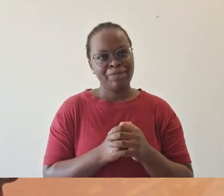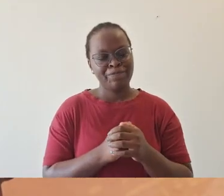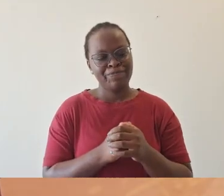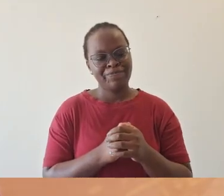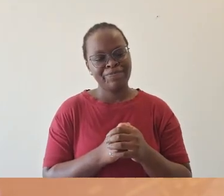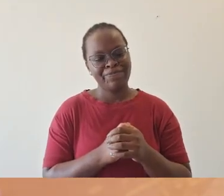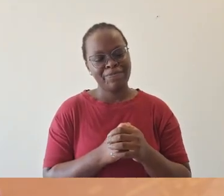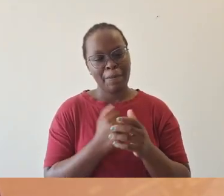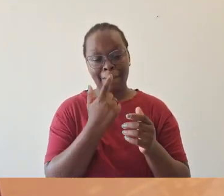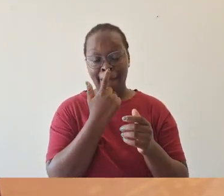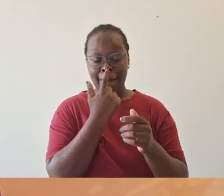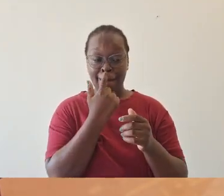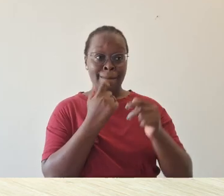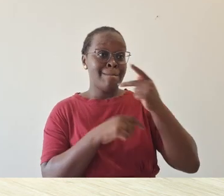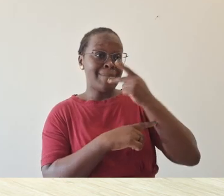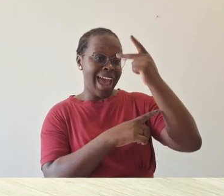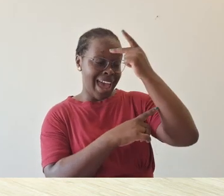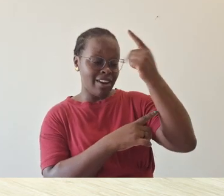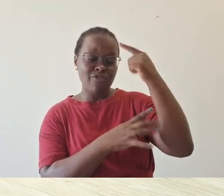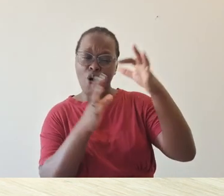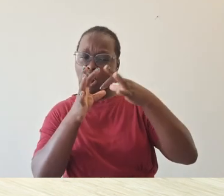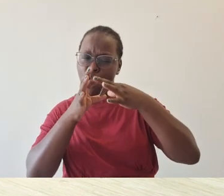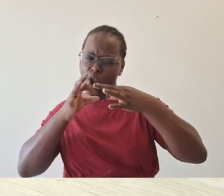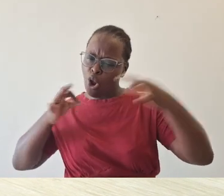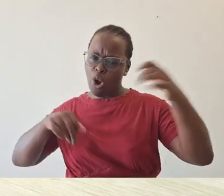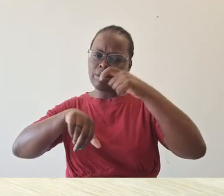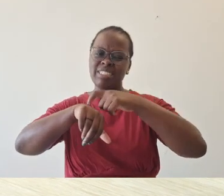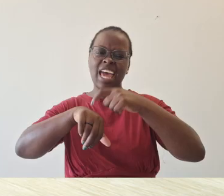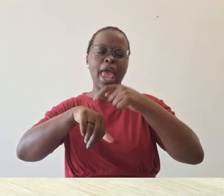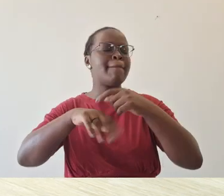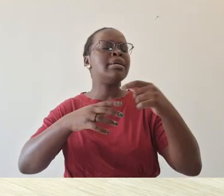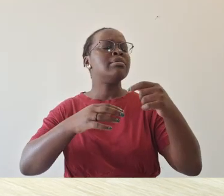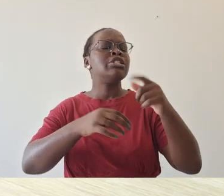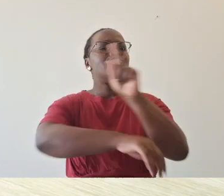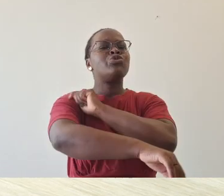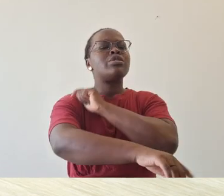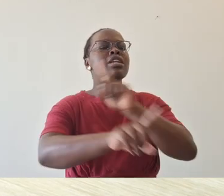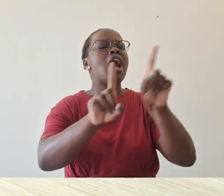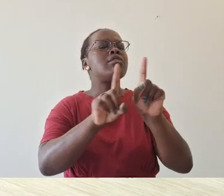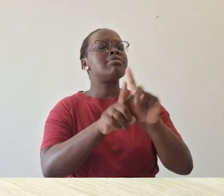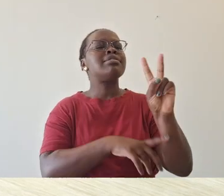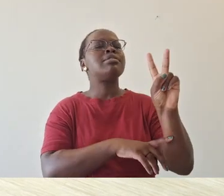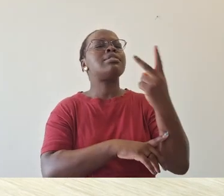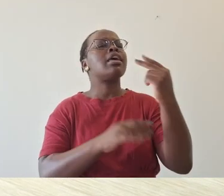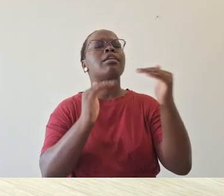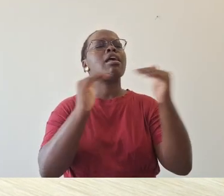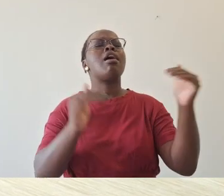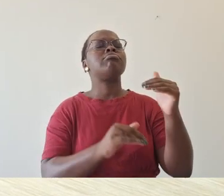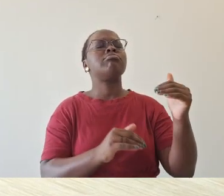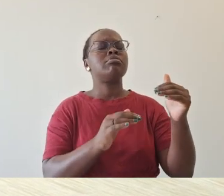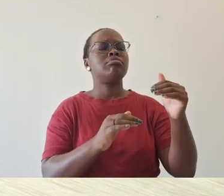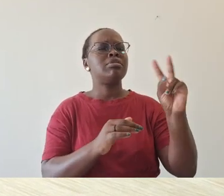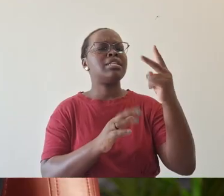then we finish off with Ciku. The parents for the longest time are treated to be sort of like a secondary actor, right? But if you look at the